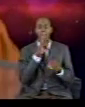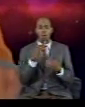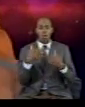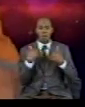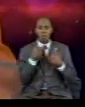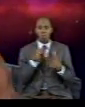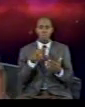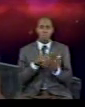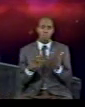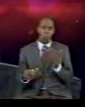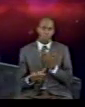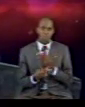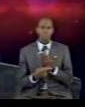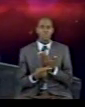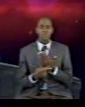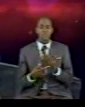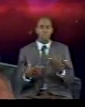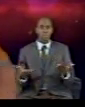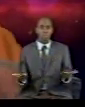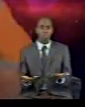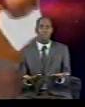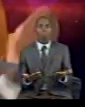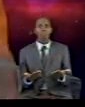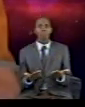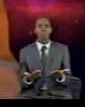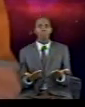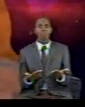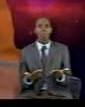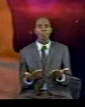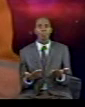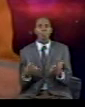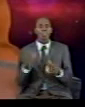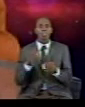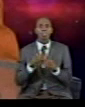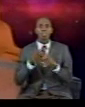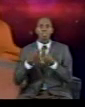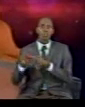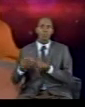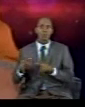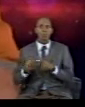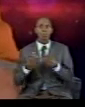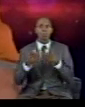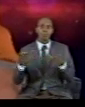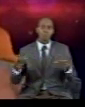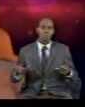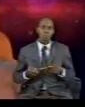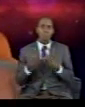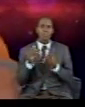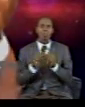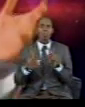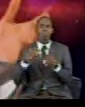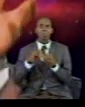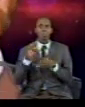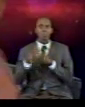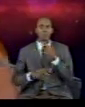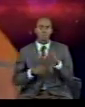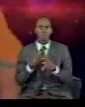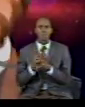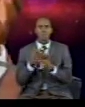the Alpha location or in the various locations all over Nigeria, in